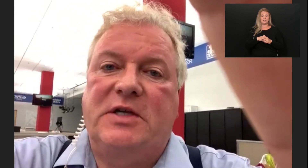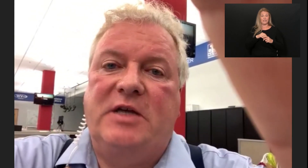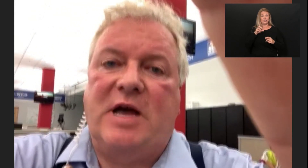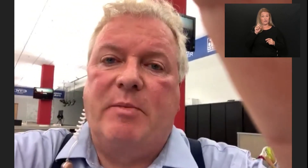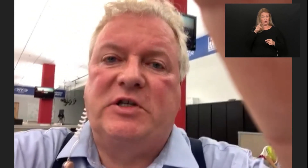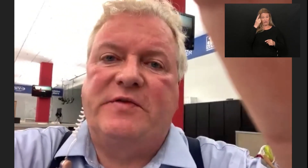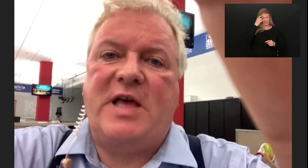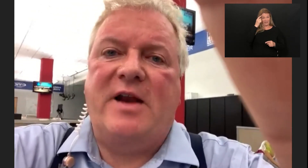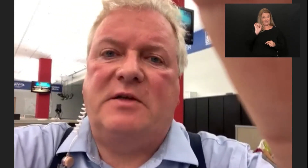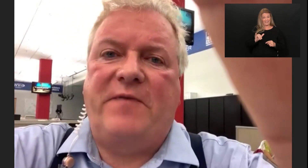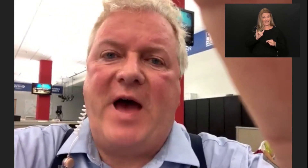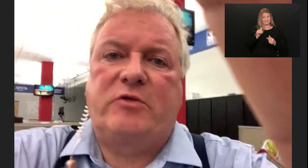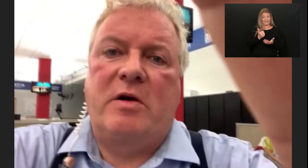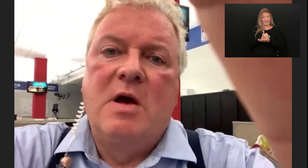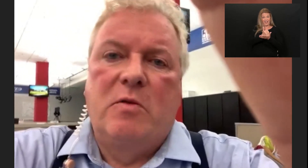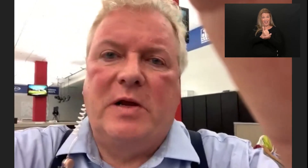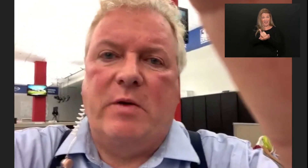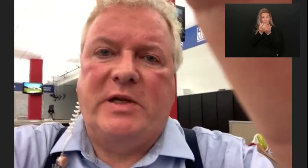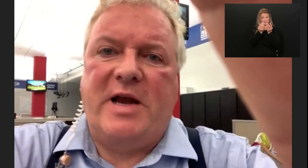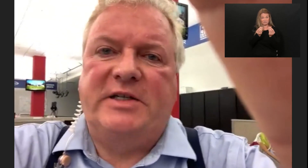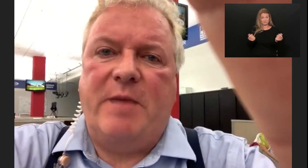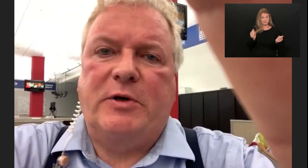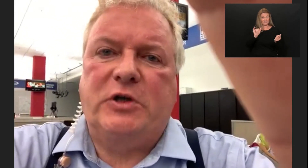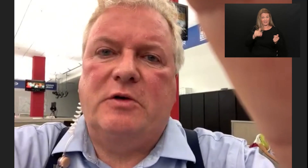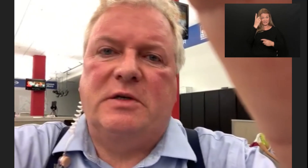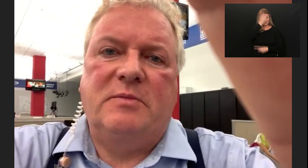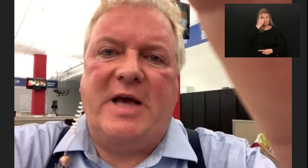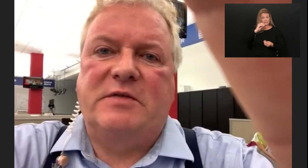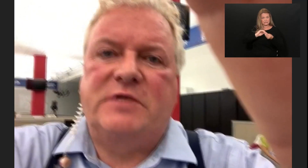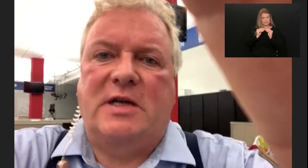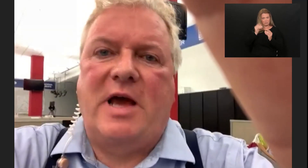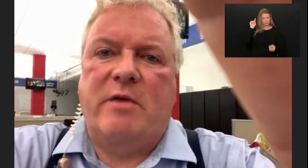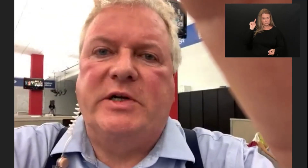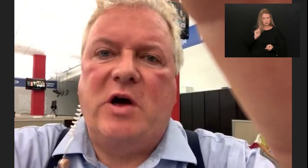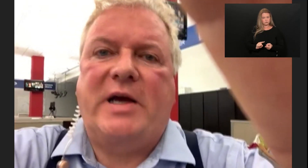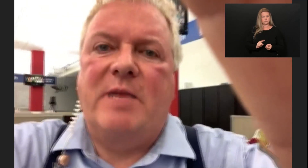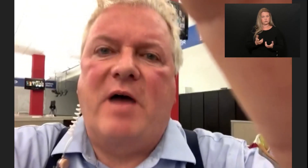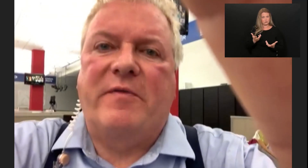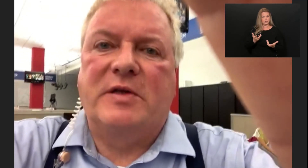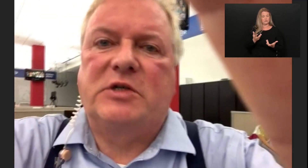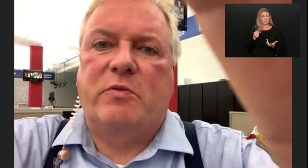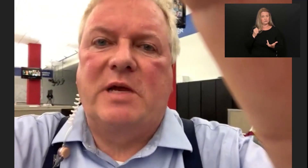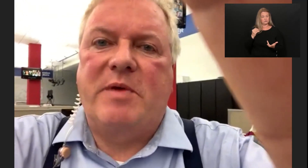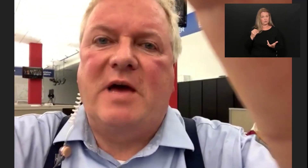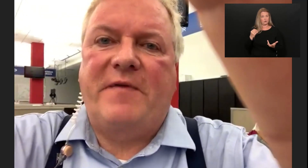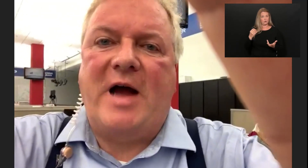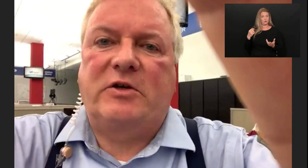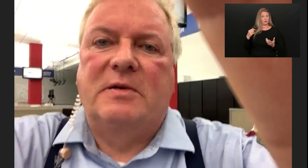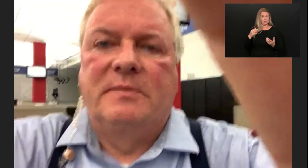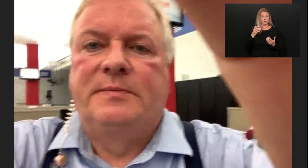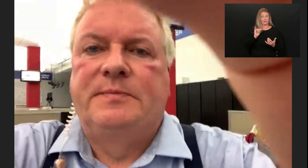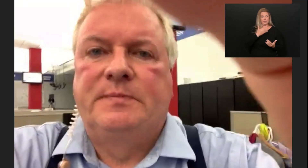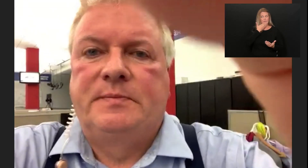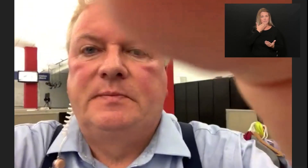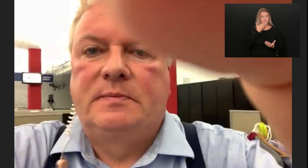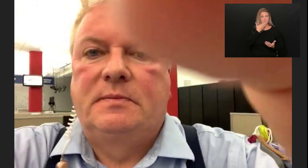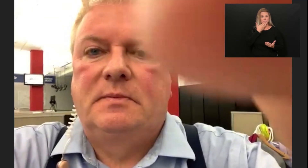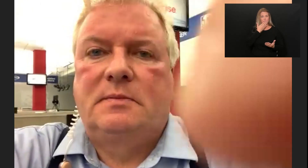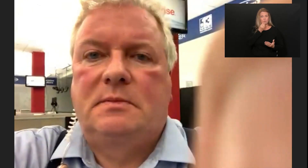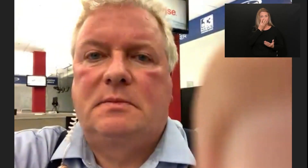the disease. How much of that is a factor? And really, what kind of temperatures and days of sunlight are we talking about for this to really be a factor?